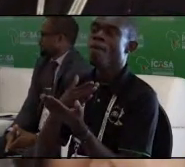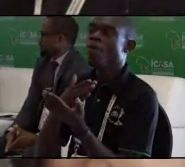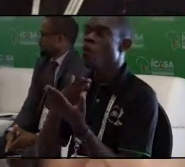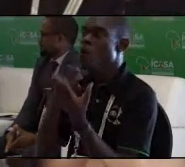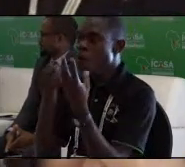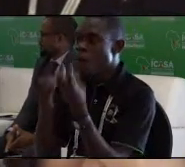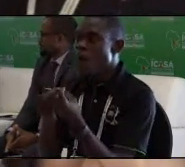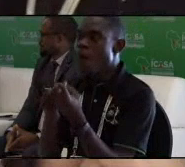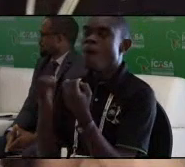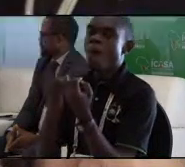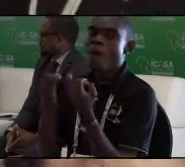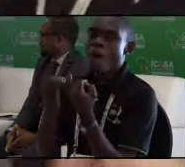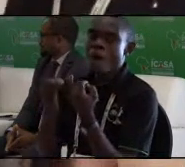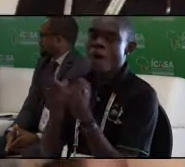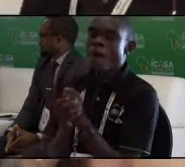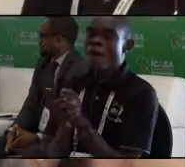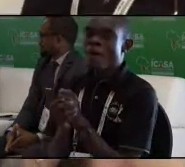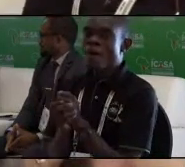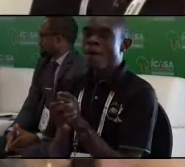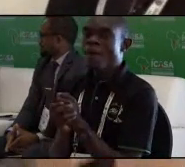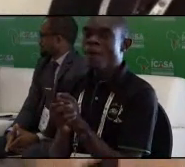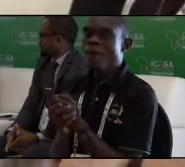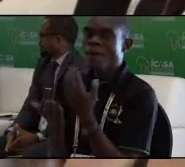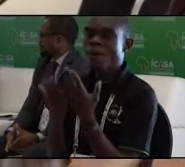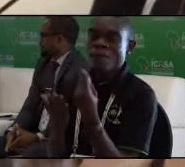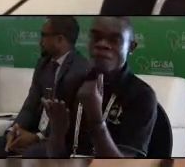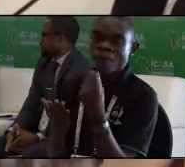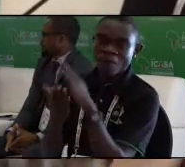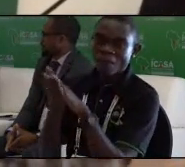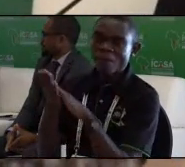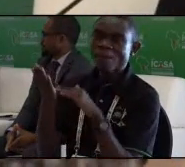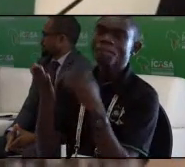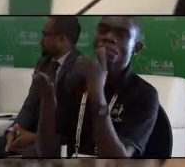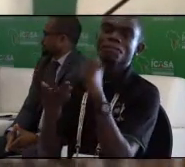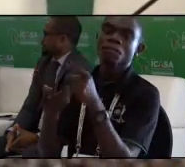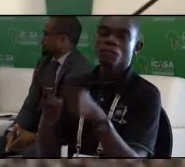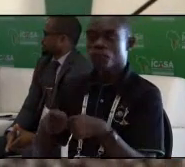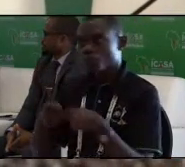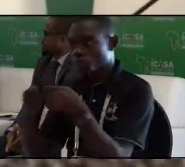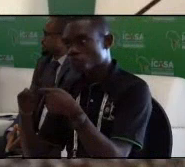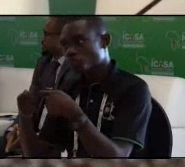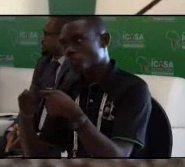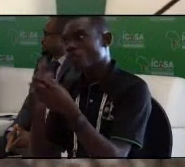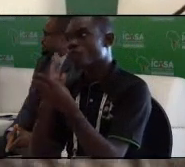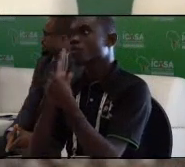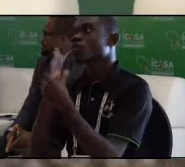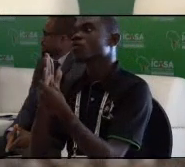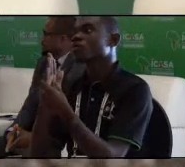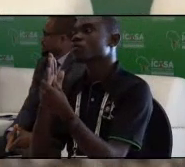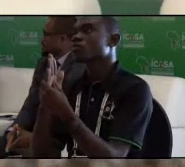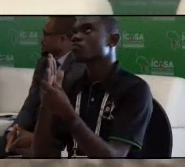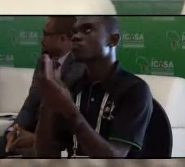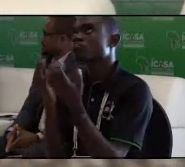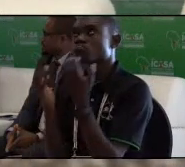both the supply side and demand side, first of all, MOH leadership was